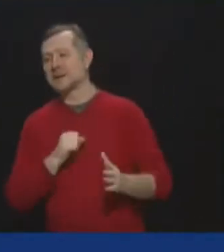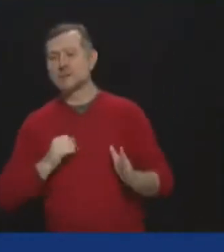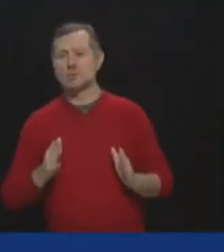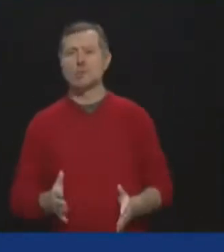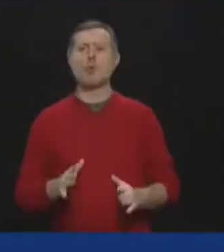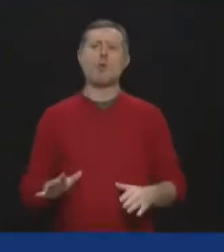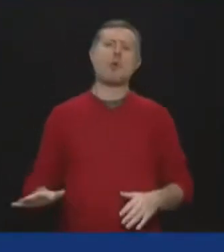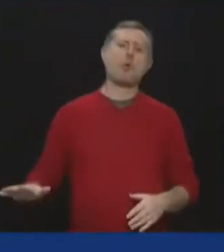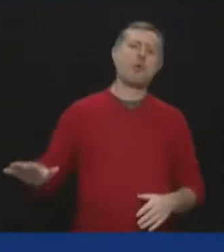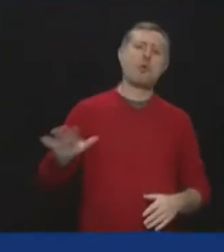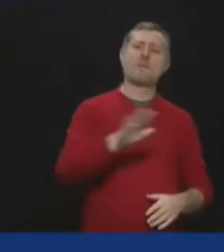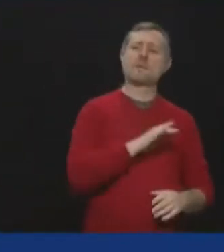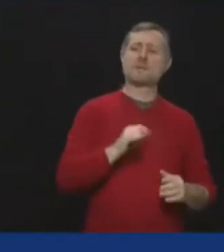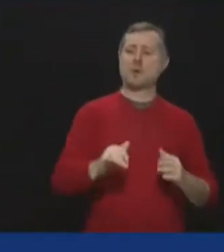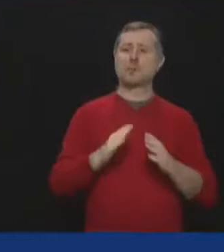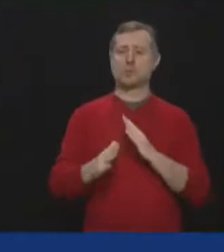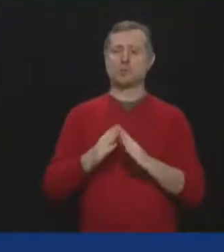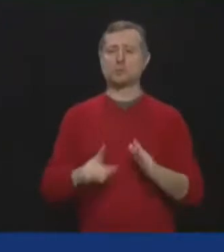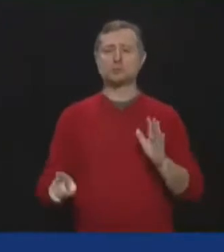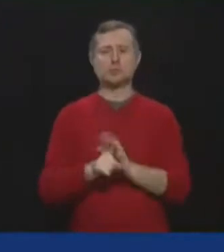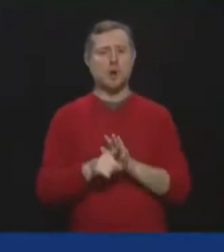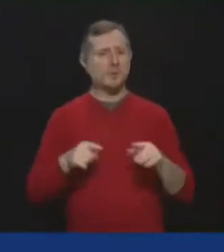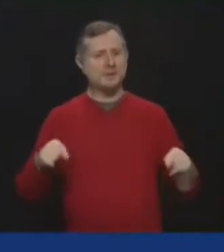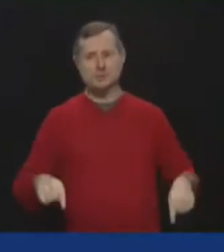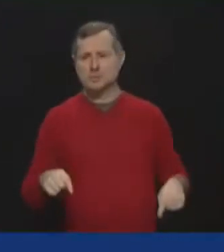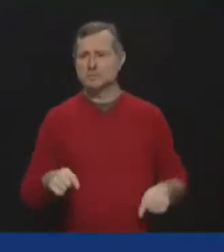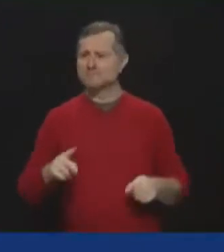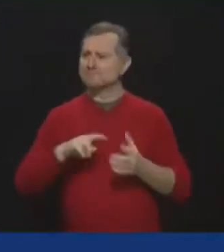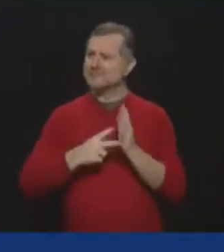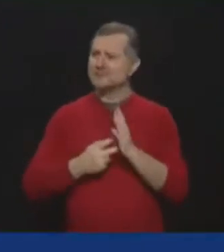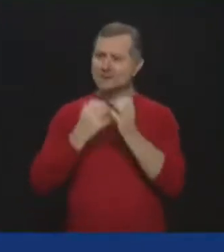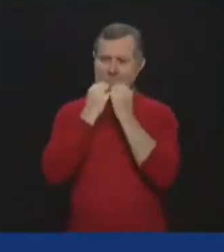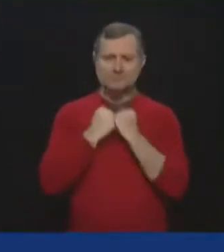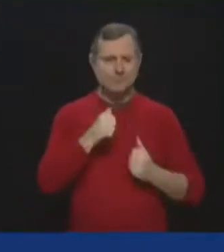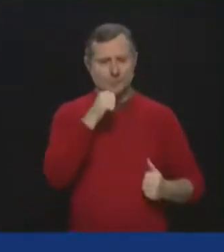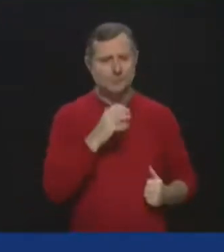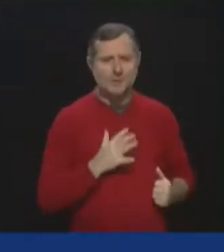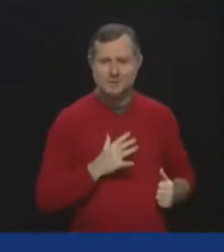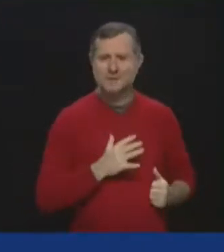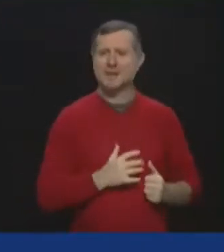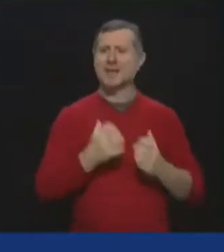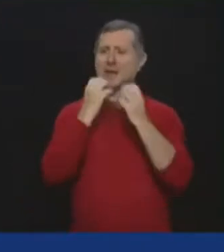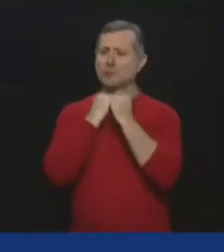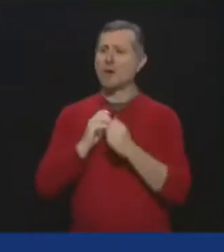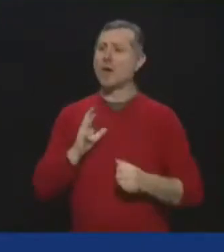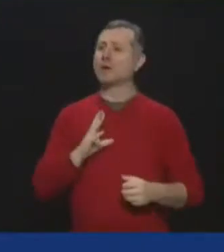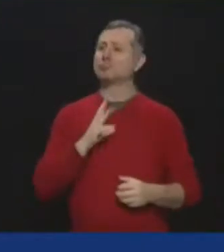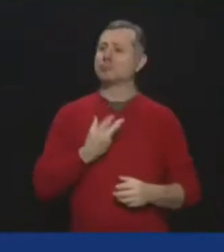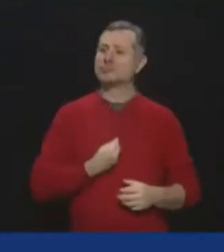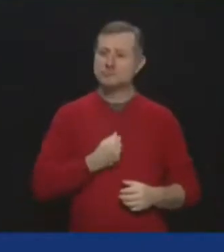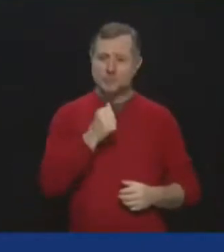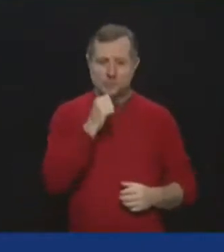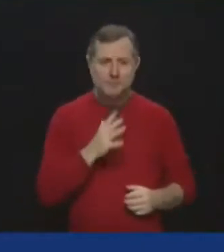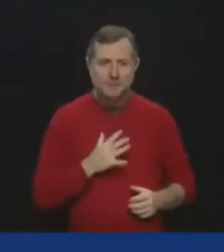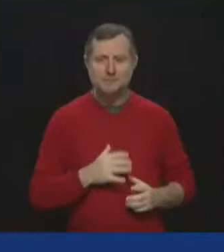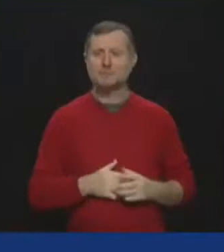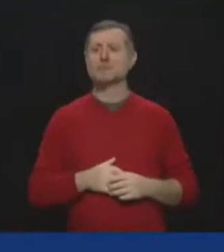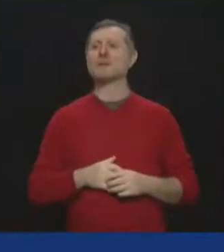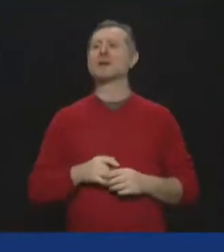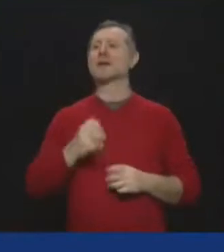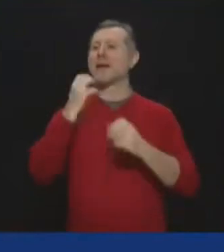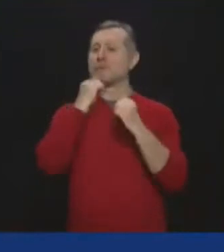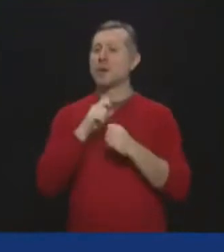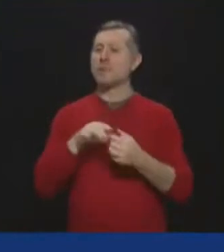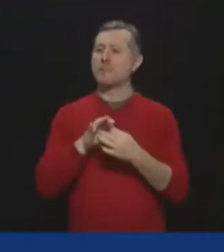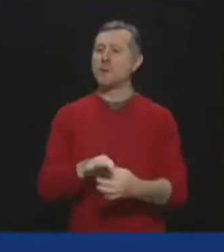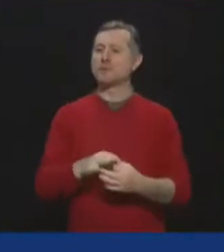in this community cares. They care about women. They care about transgender women. They care about reproductive services. They care about our